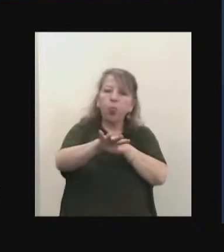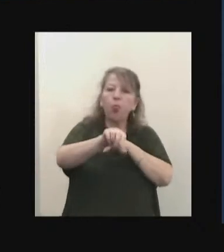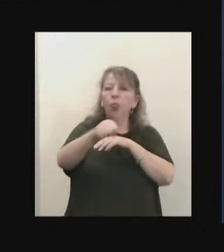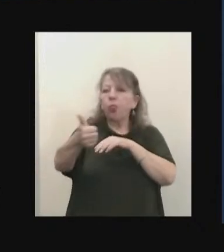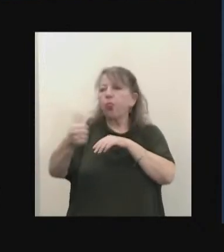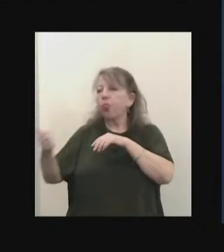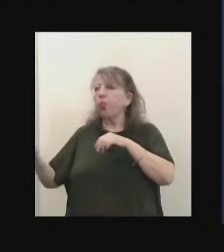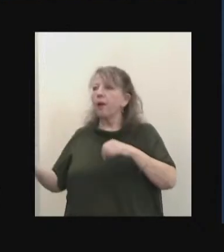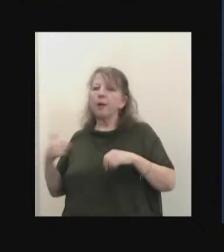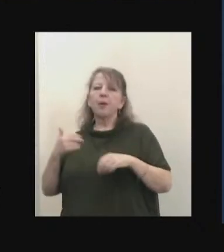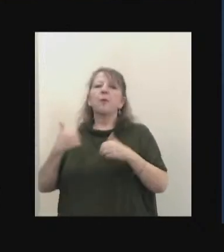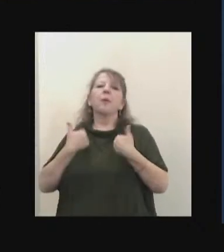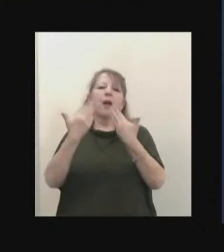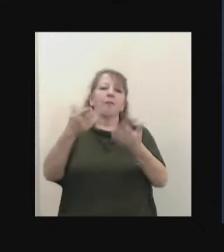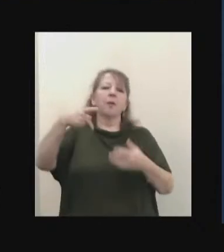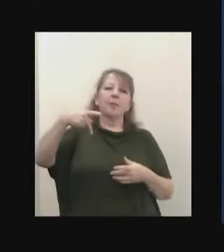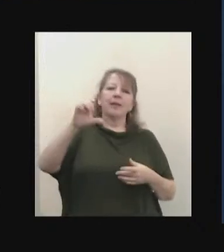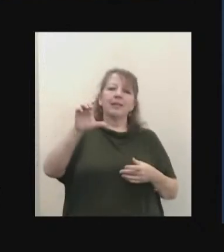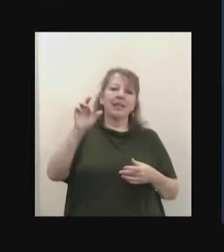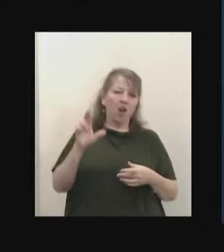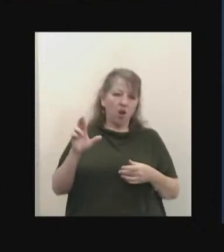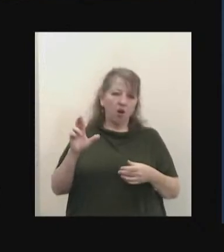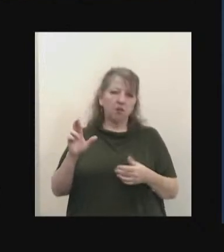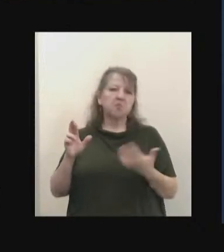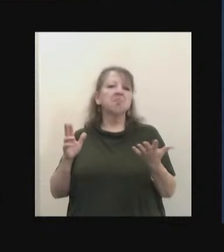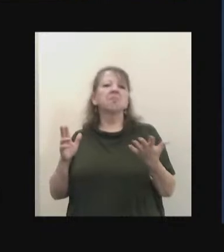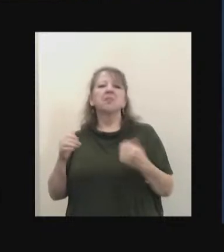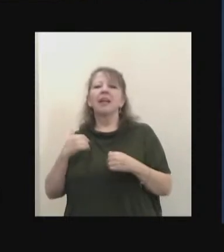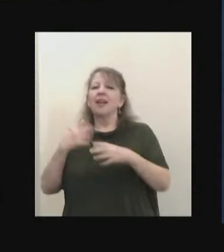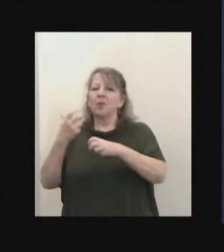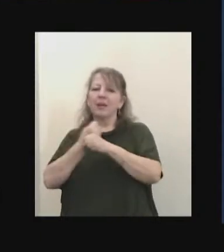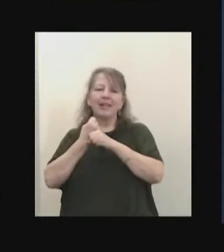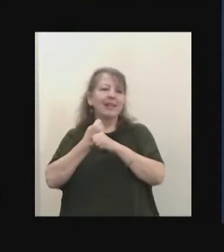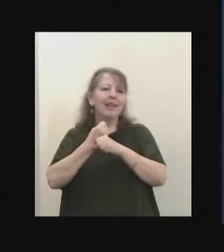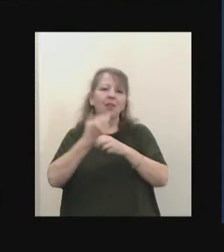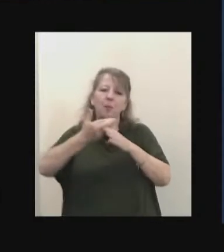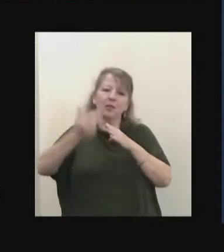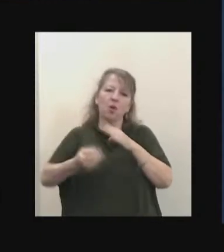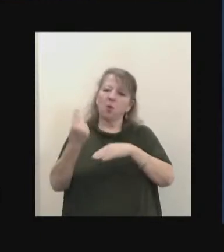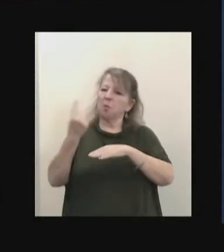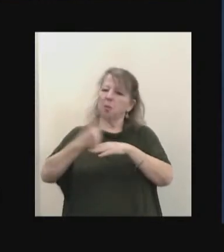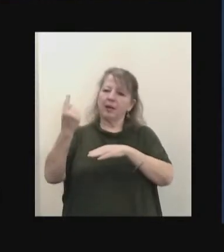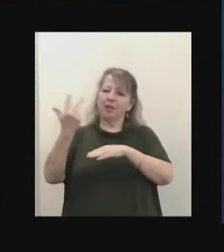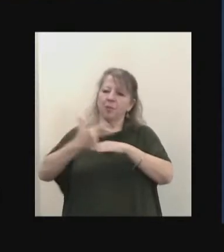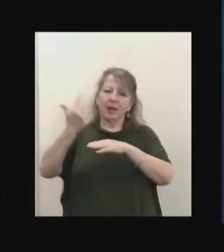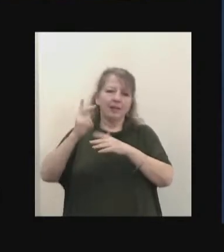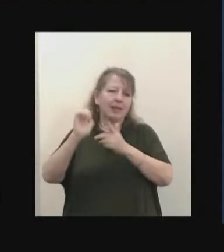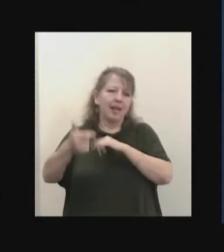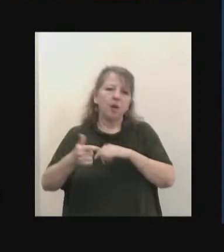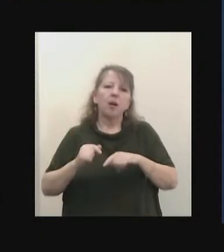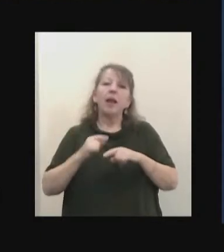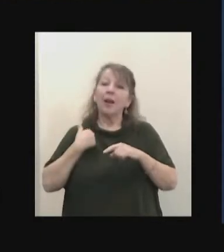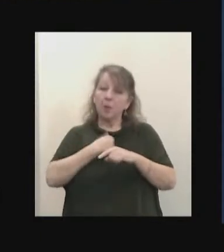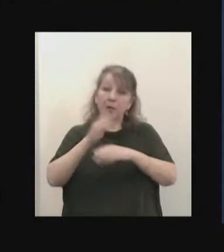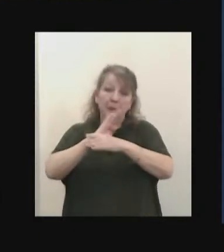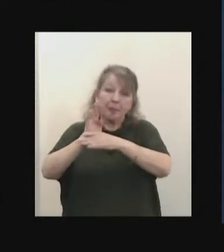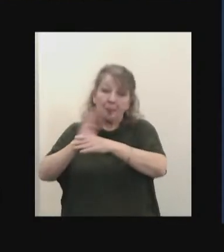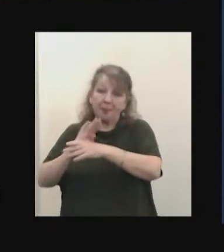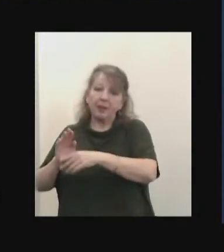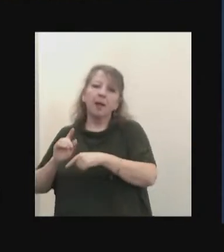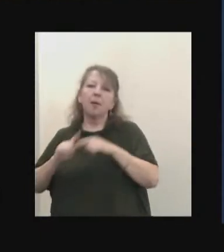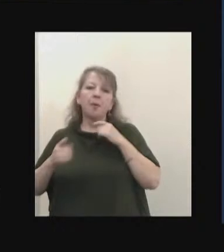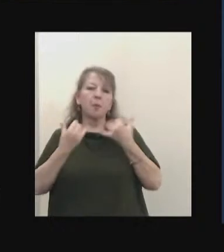molecular test. It's available, generally your results in 1 to 3 business days. We've been pretty busy lately, but we're still turning it over in 1 to 2